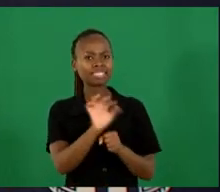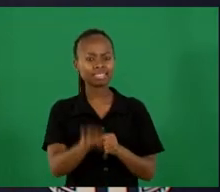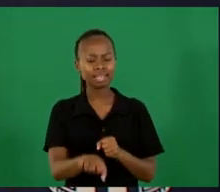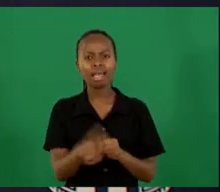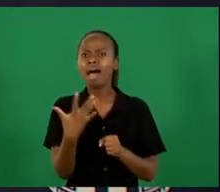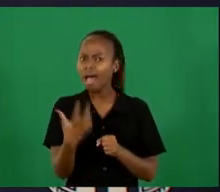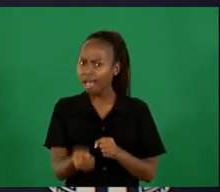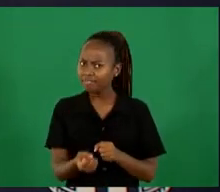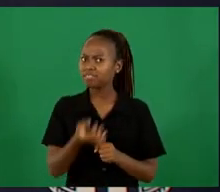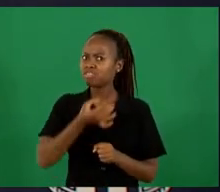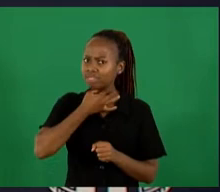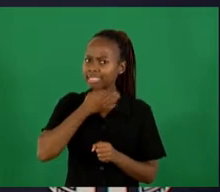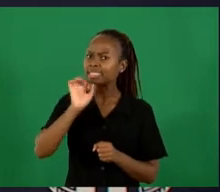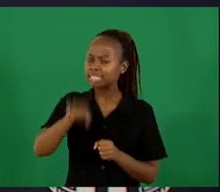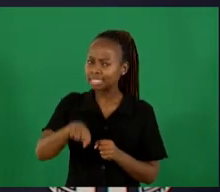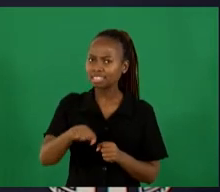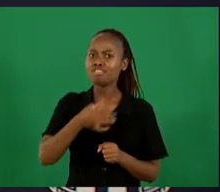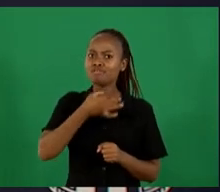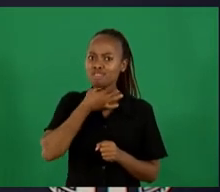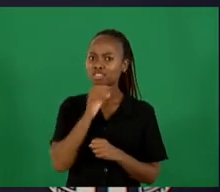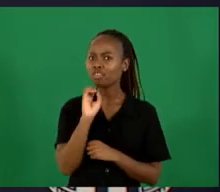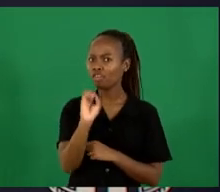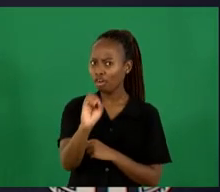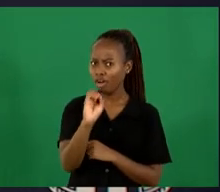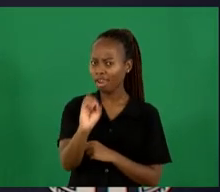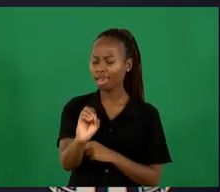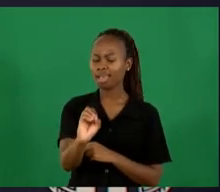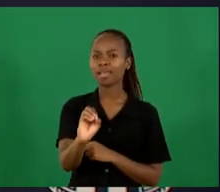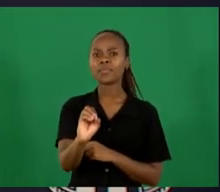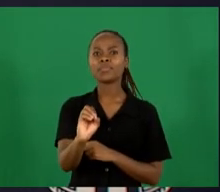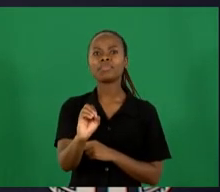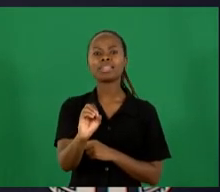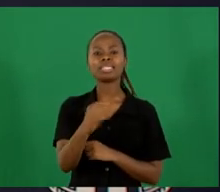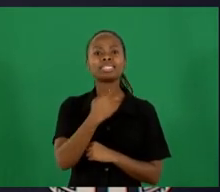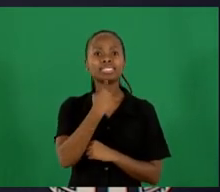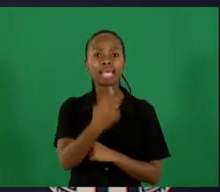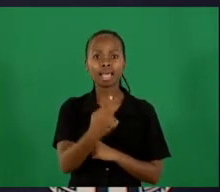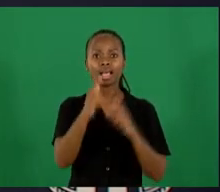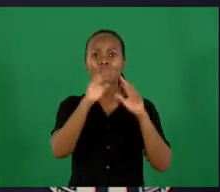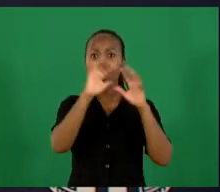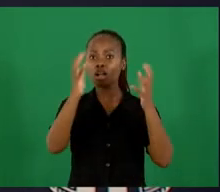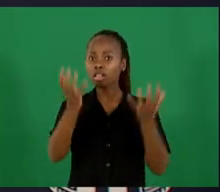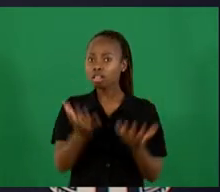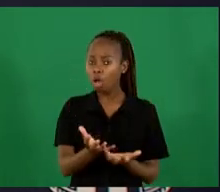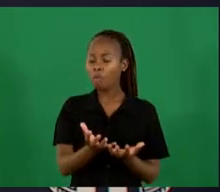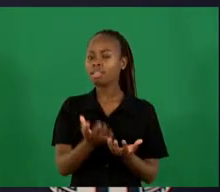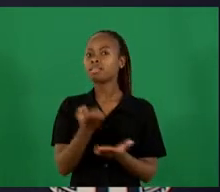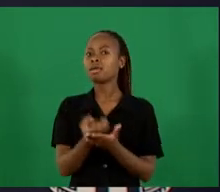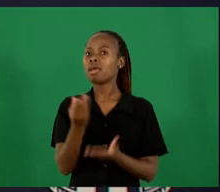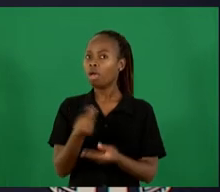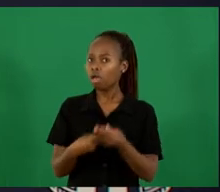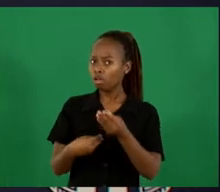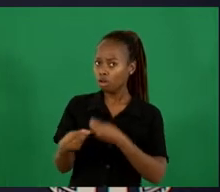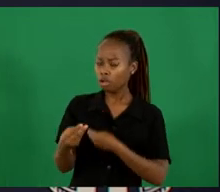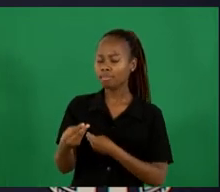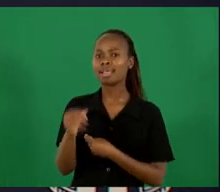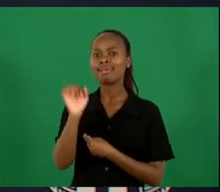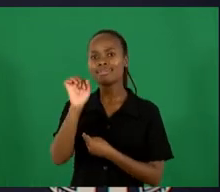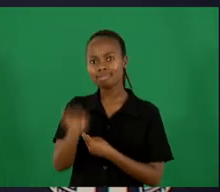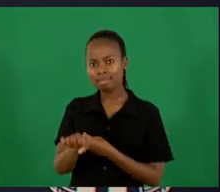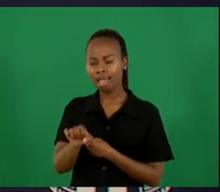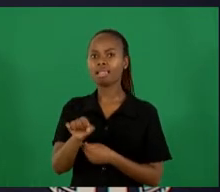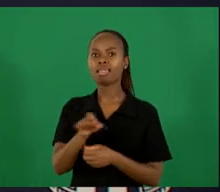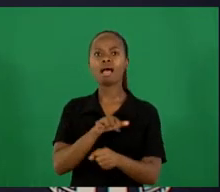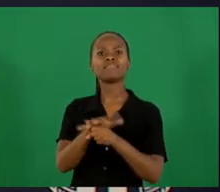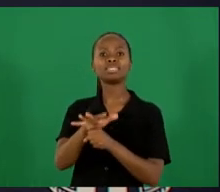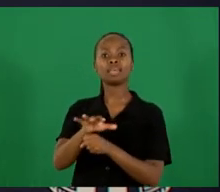is a view that the global economy could slip into recession. And actually, the IMF estimates